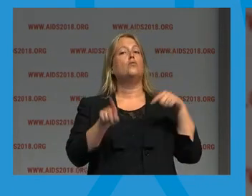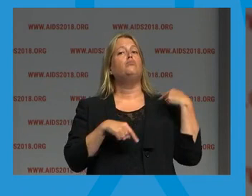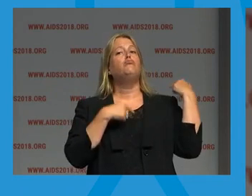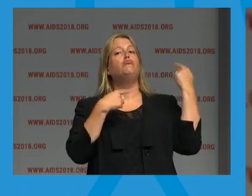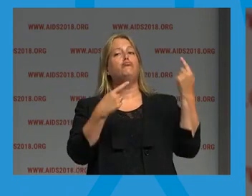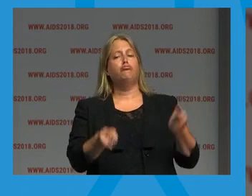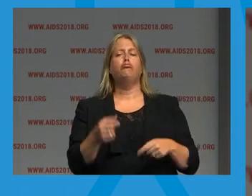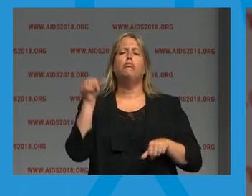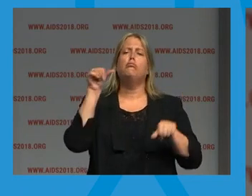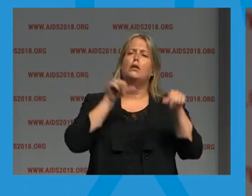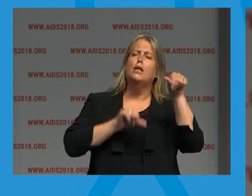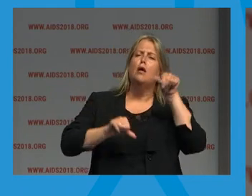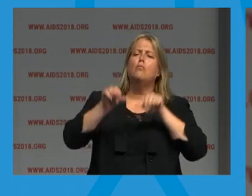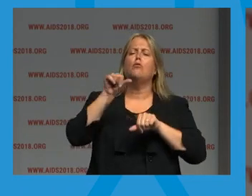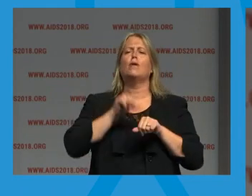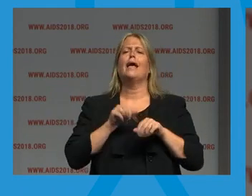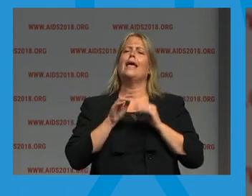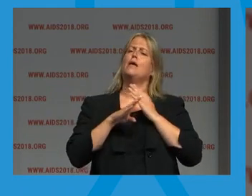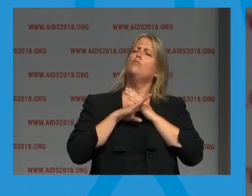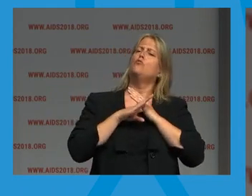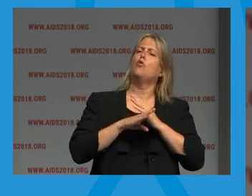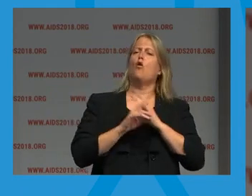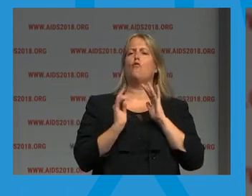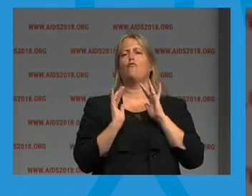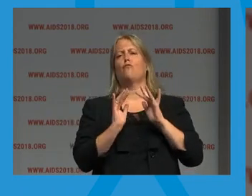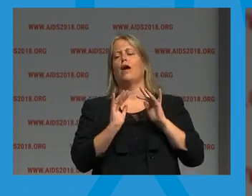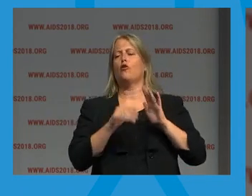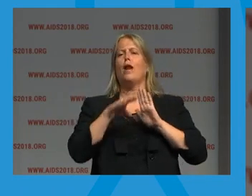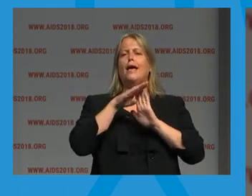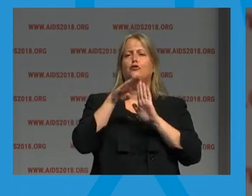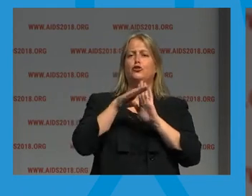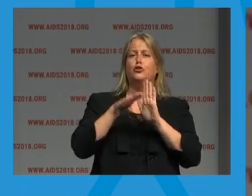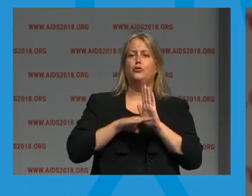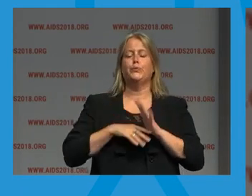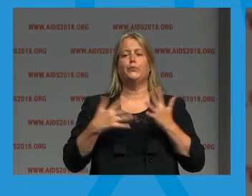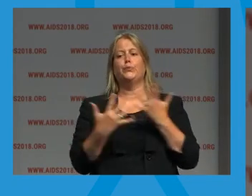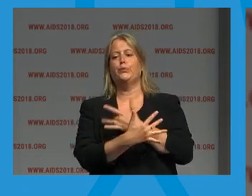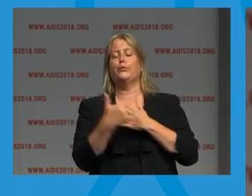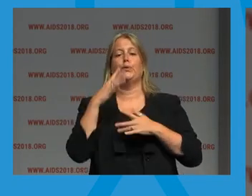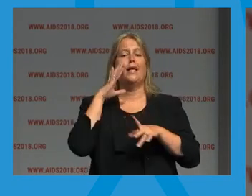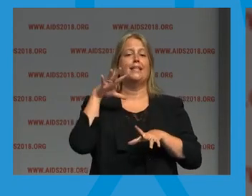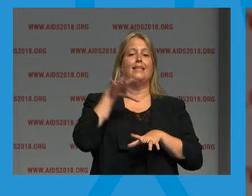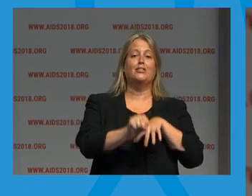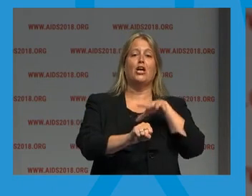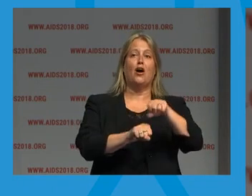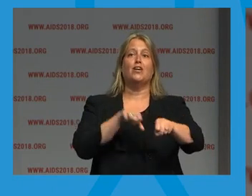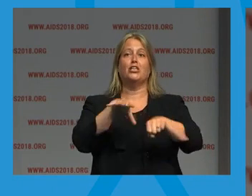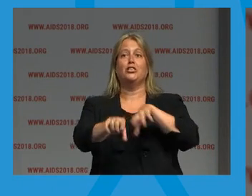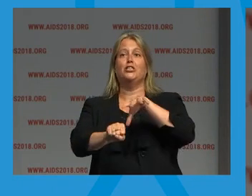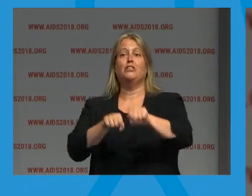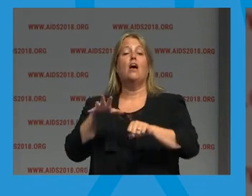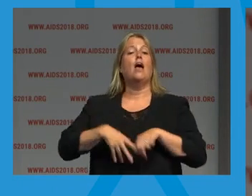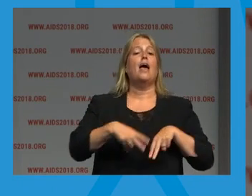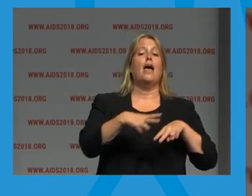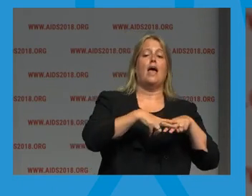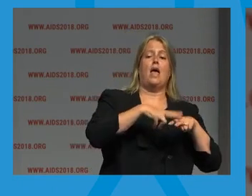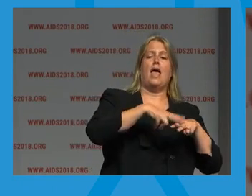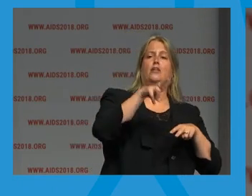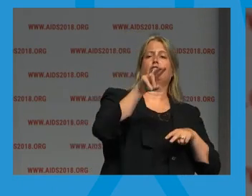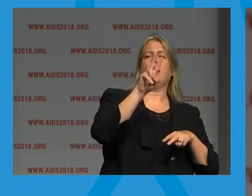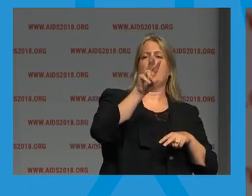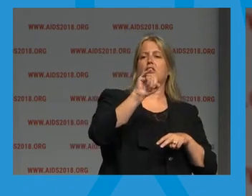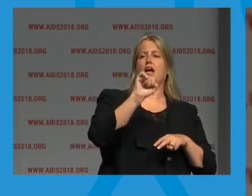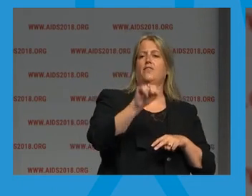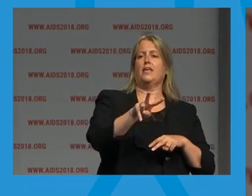NIAID Laboratory of Immunoregulation, where he has made numerous important discoveries related to HIV/AIDS and is one of the most cited